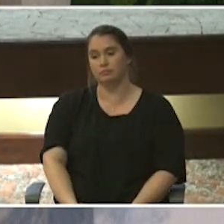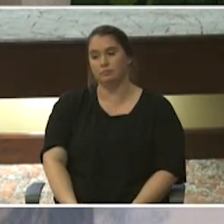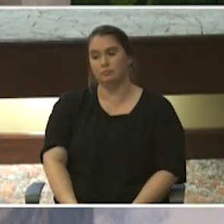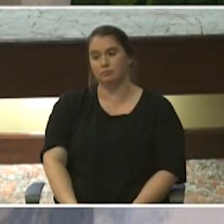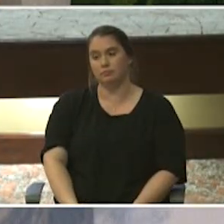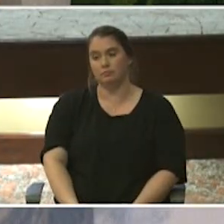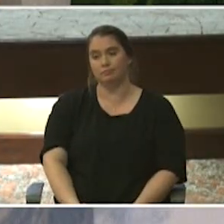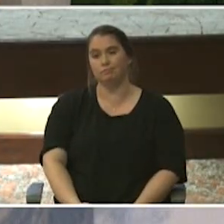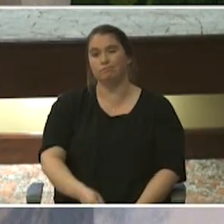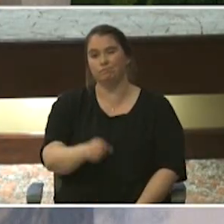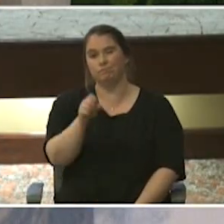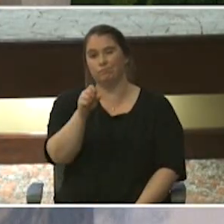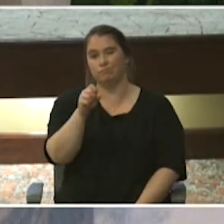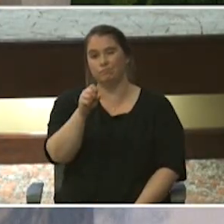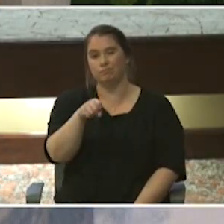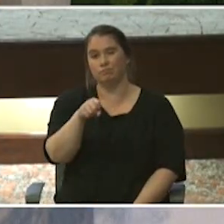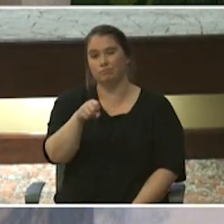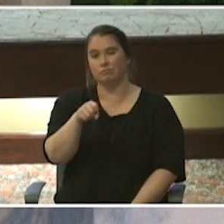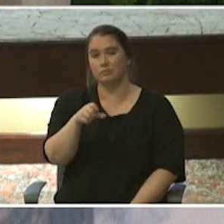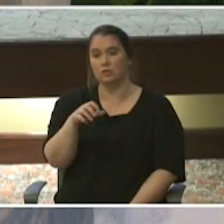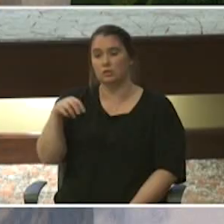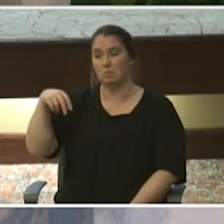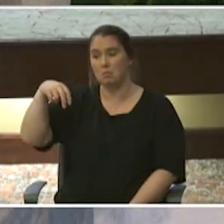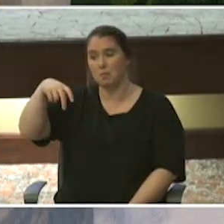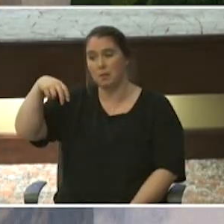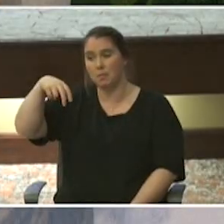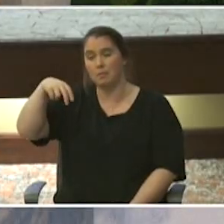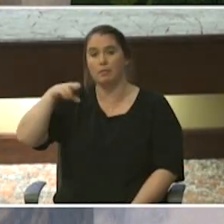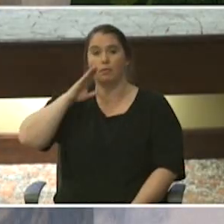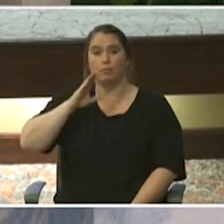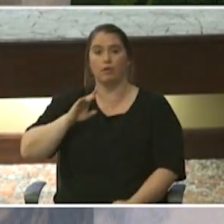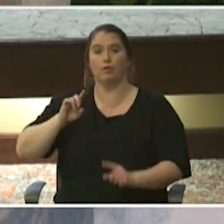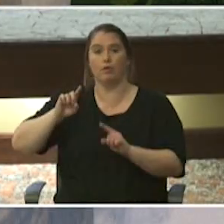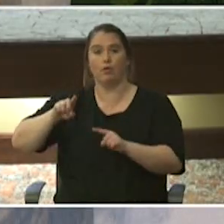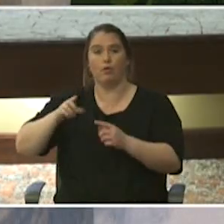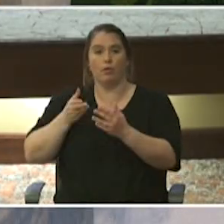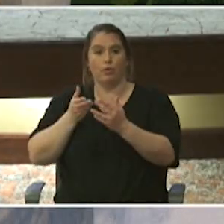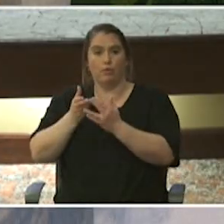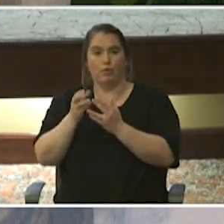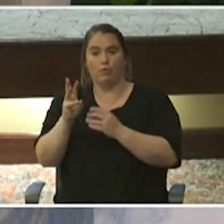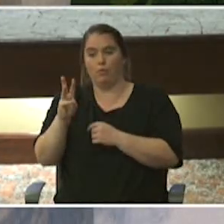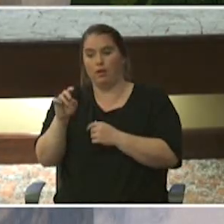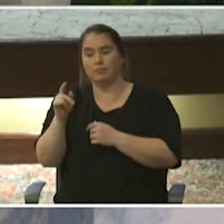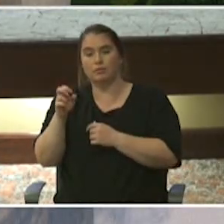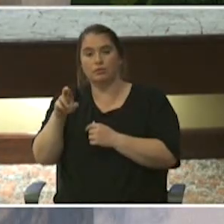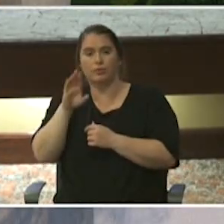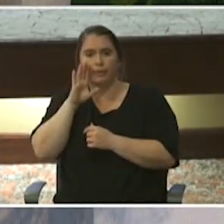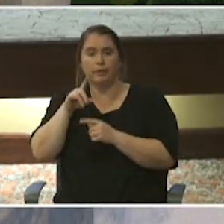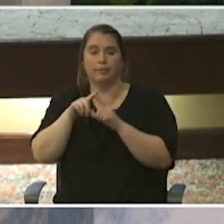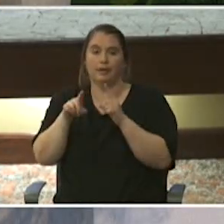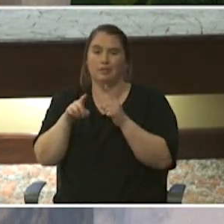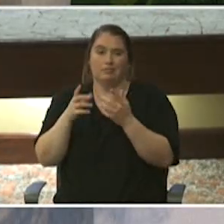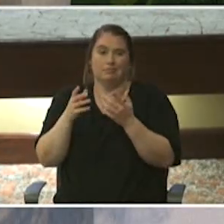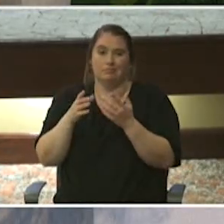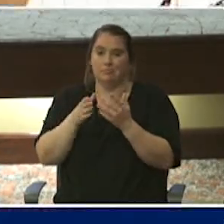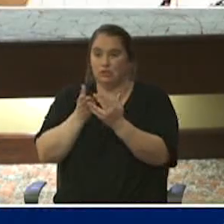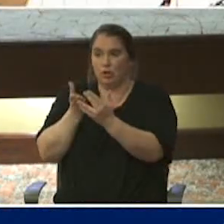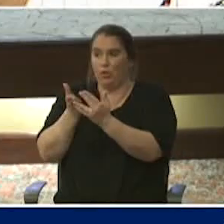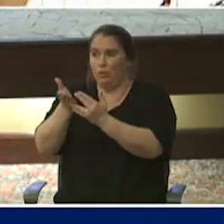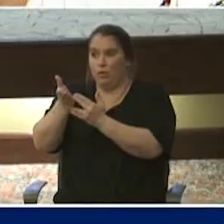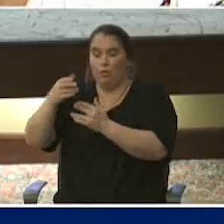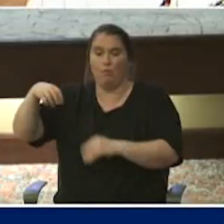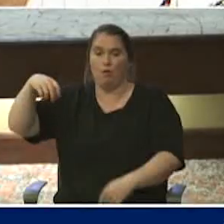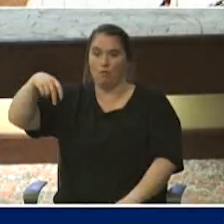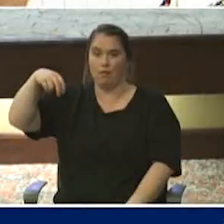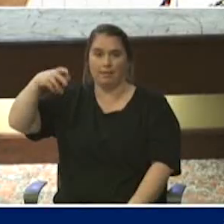Yeah, it would just be a through walkway. It would still come up to grade at Webster, but it would just be a through walkway. And I think I